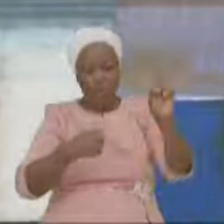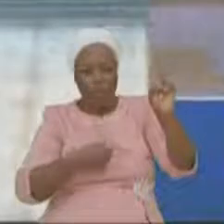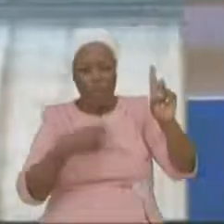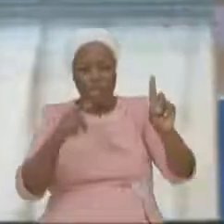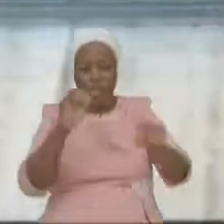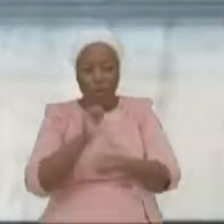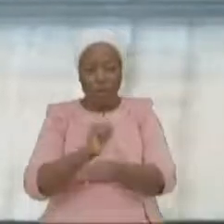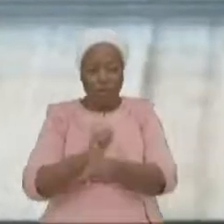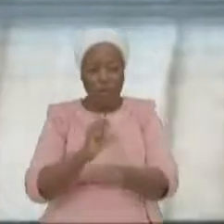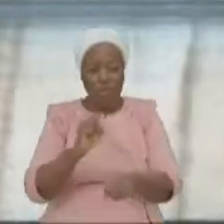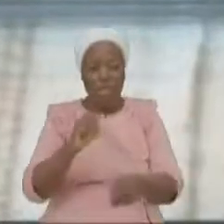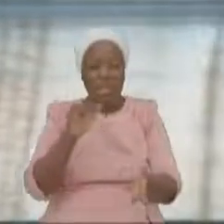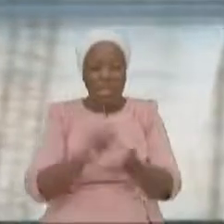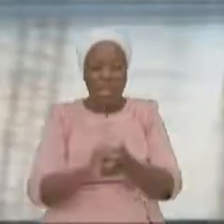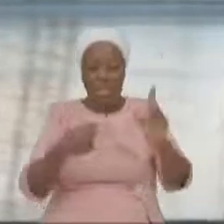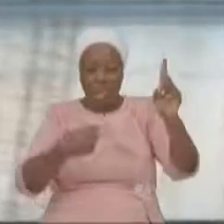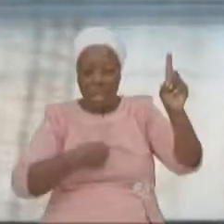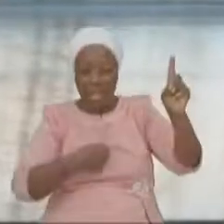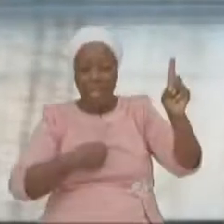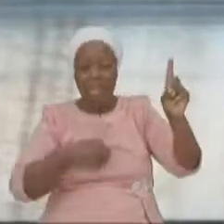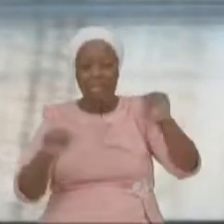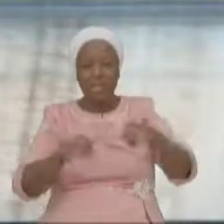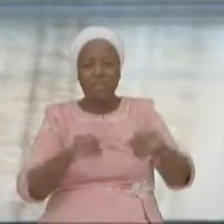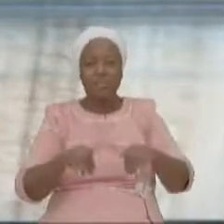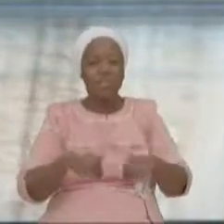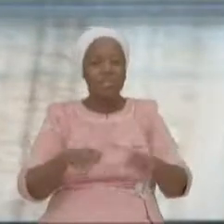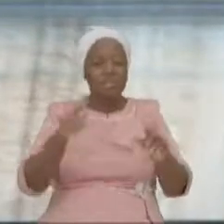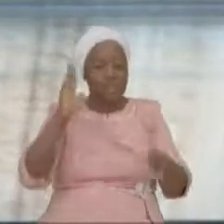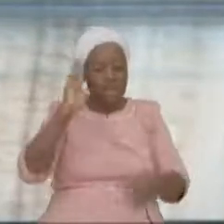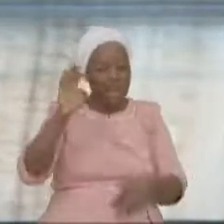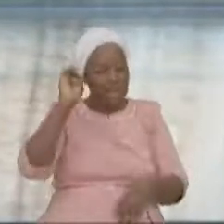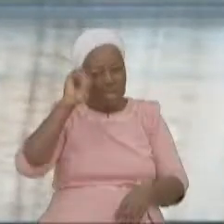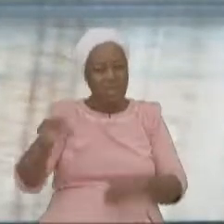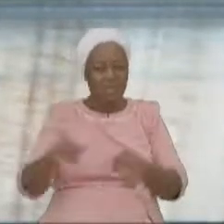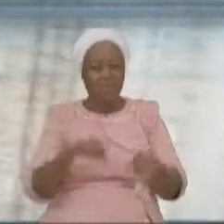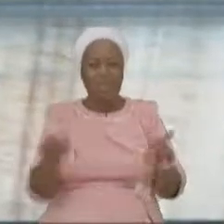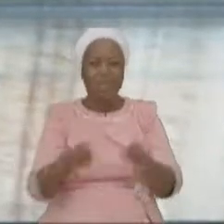that I do, shall he do also.